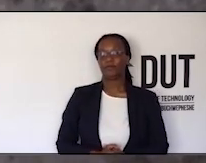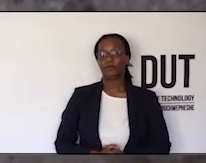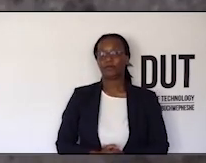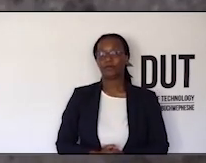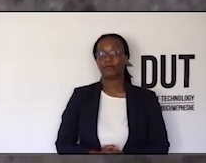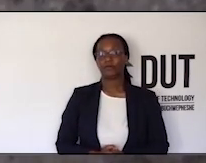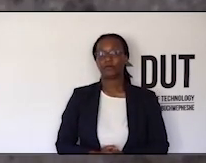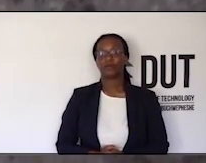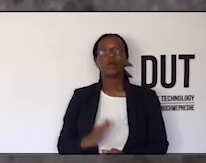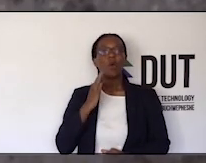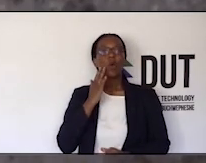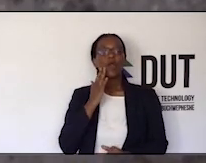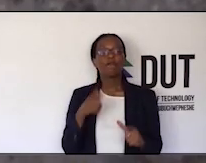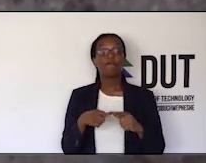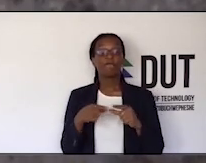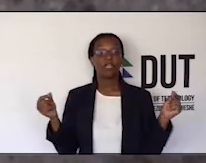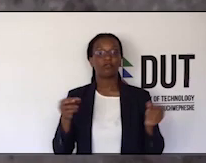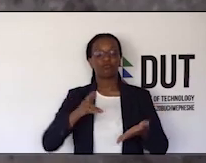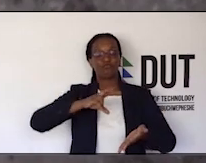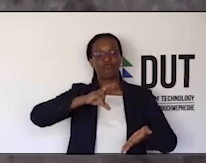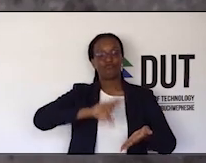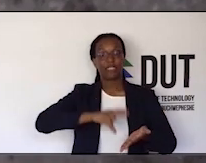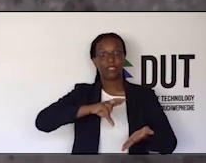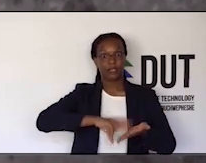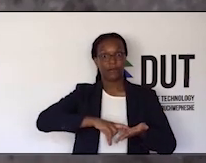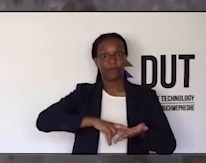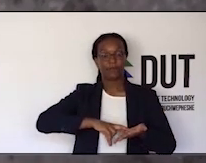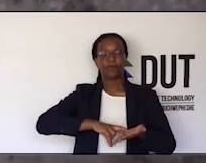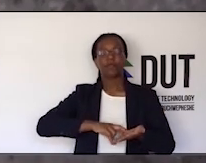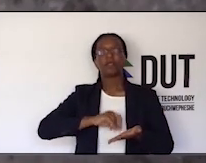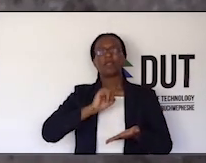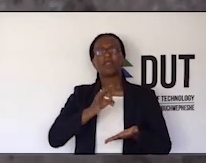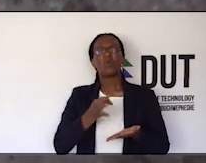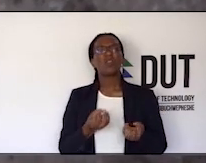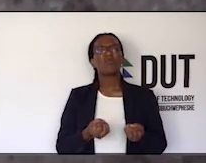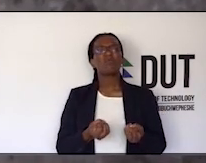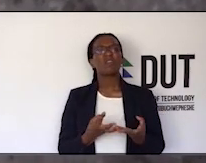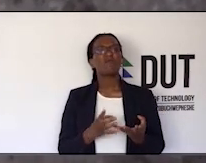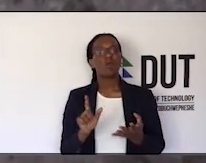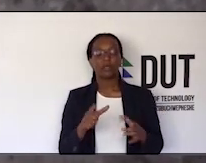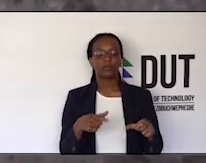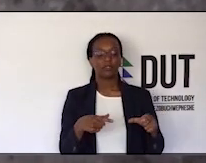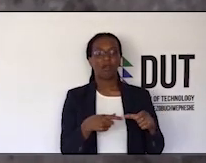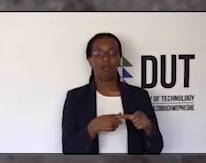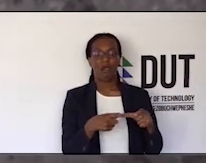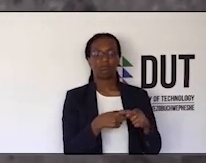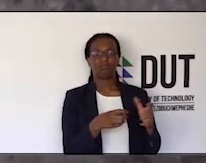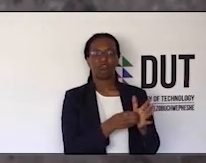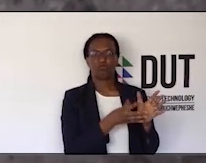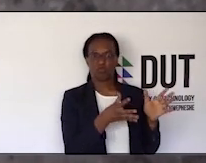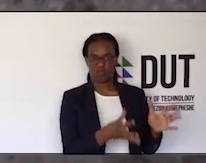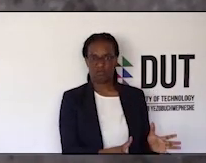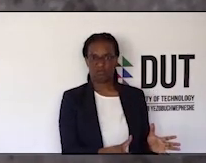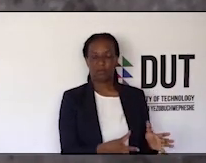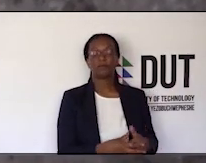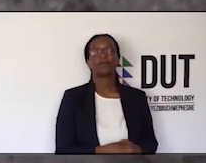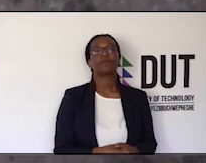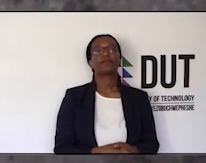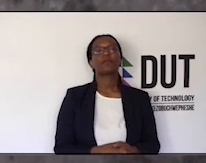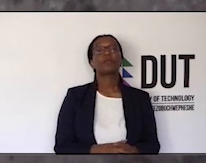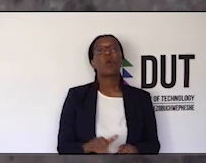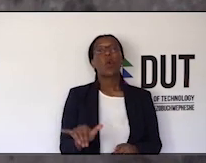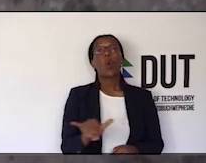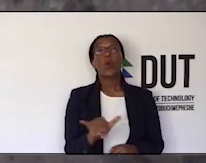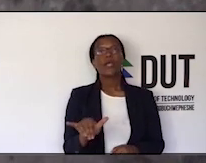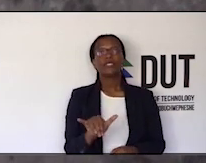On completion of your registration, you will be issued with a student card, which